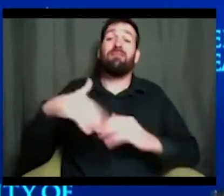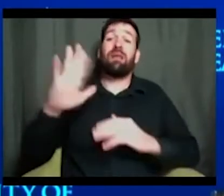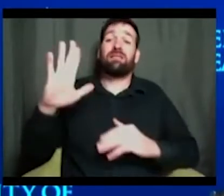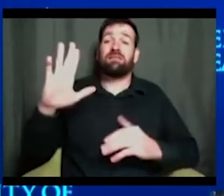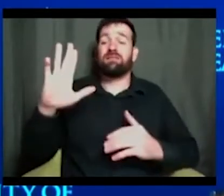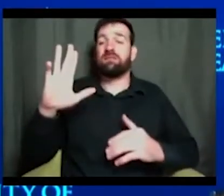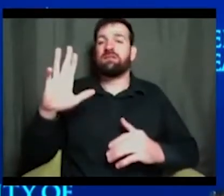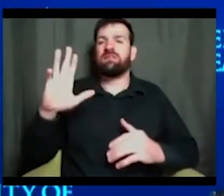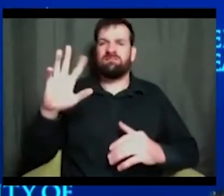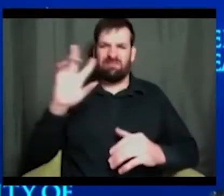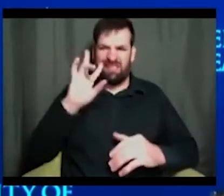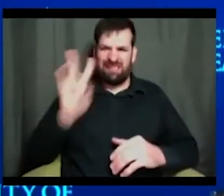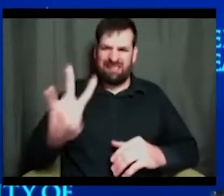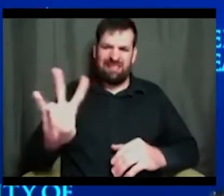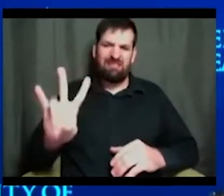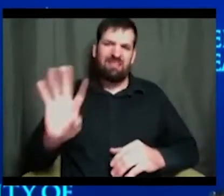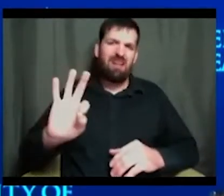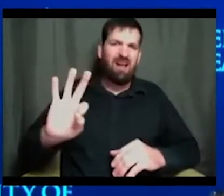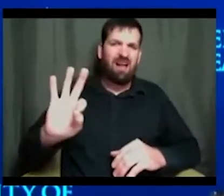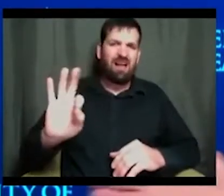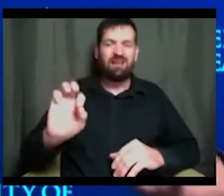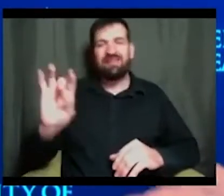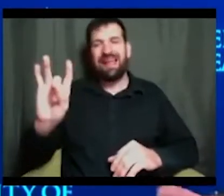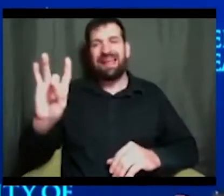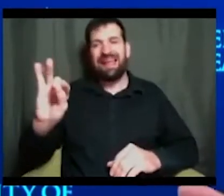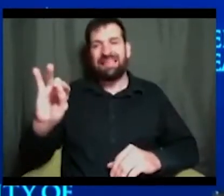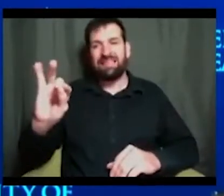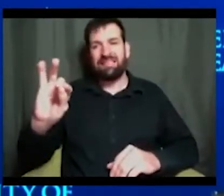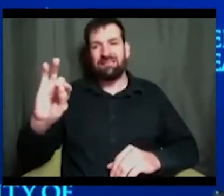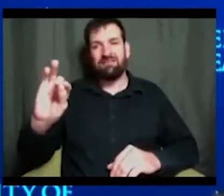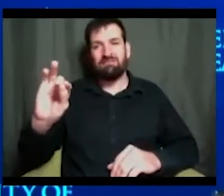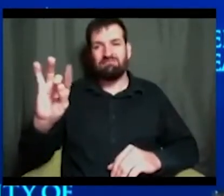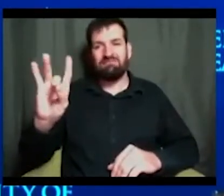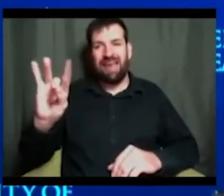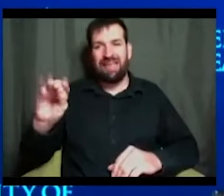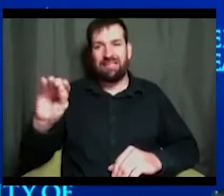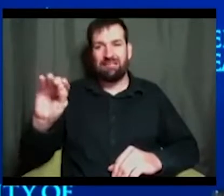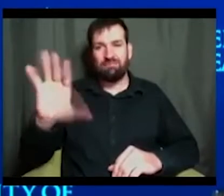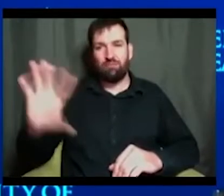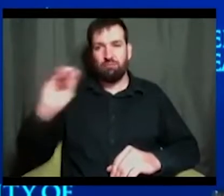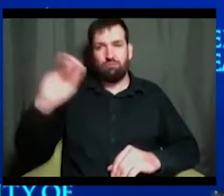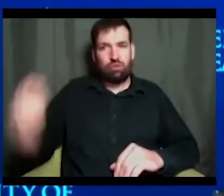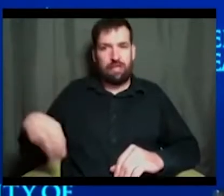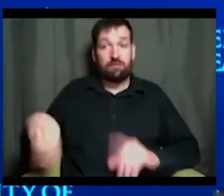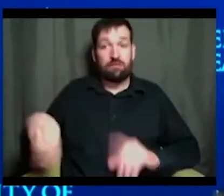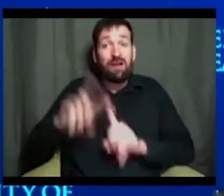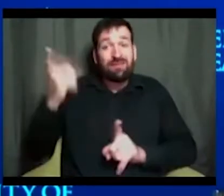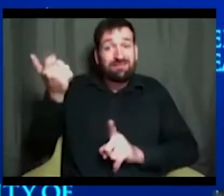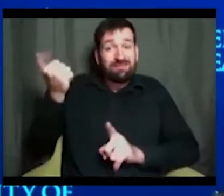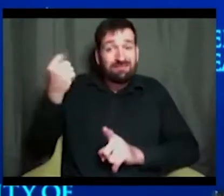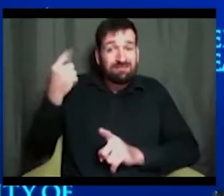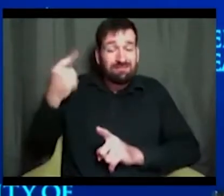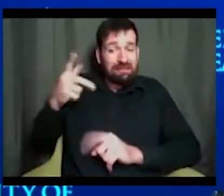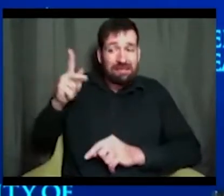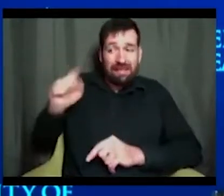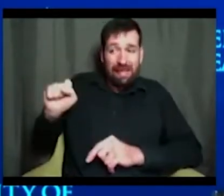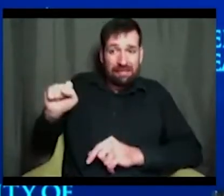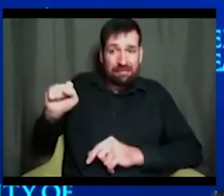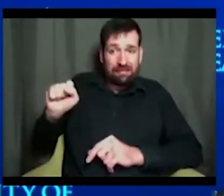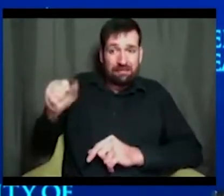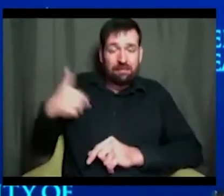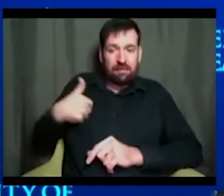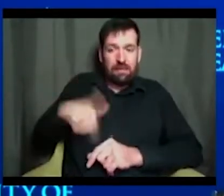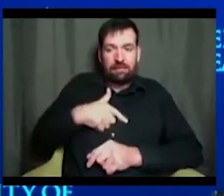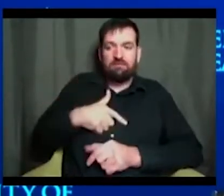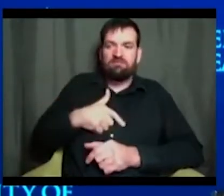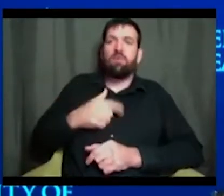79 or 80% on the 65 pluses, but we lag the nation. So and Kansas does too. I was looking at the 12 to 17